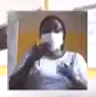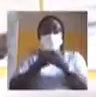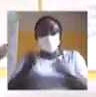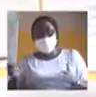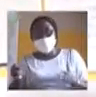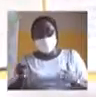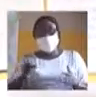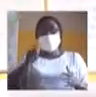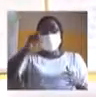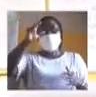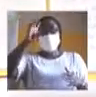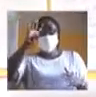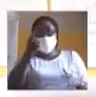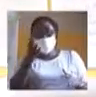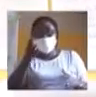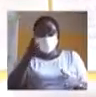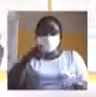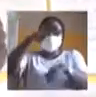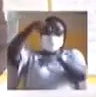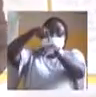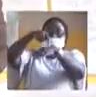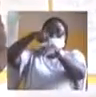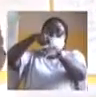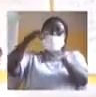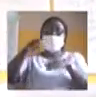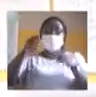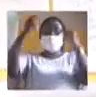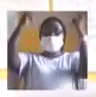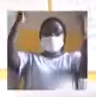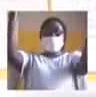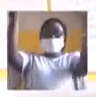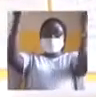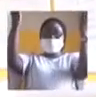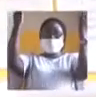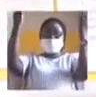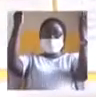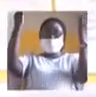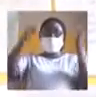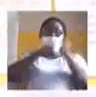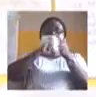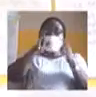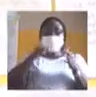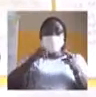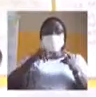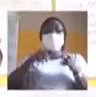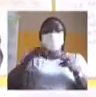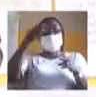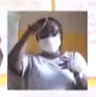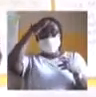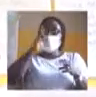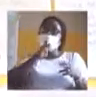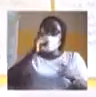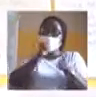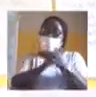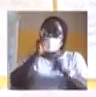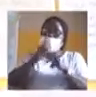festival. It is a well-known fact that people demand for specific commodities during certain